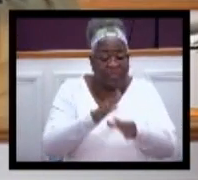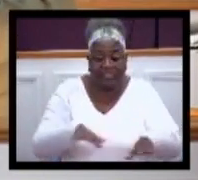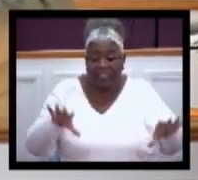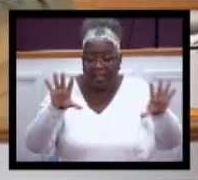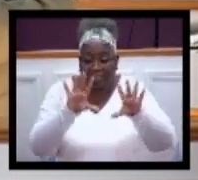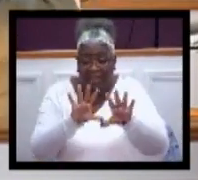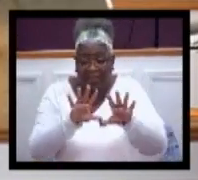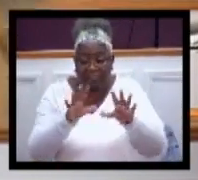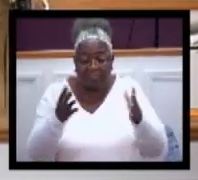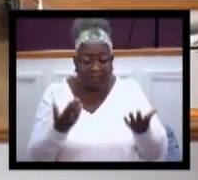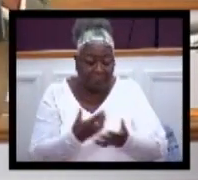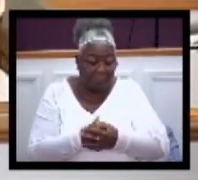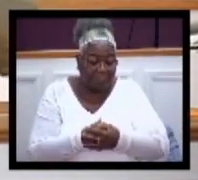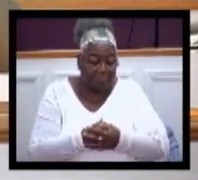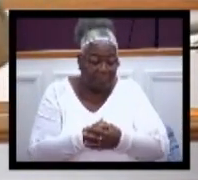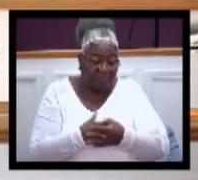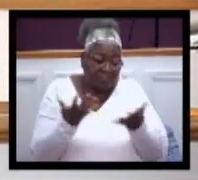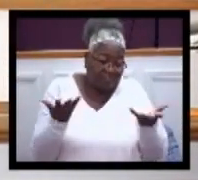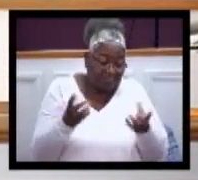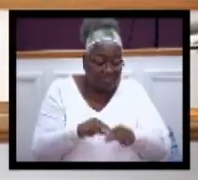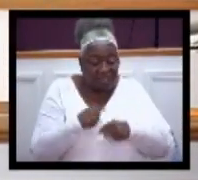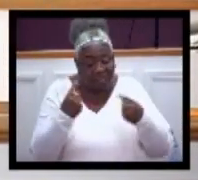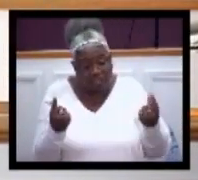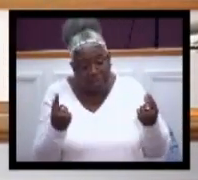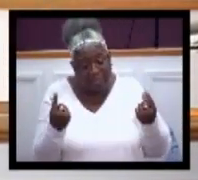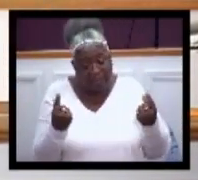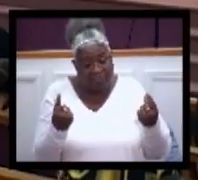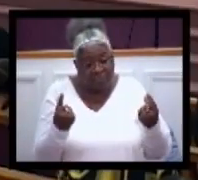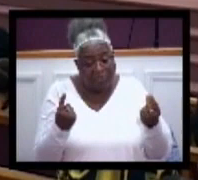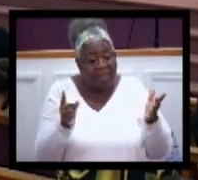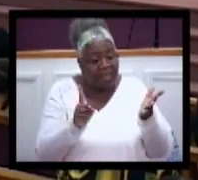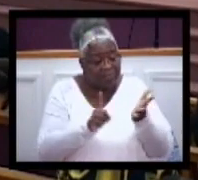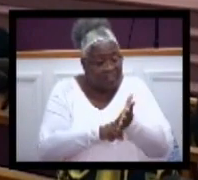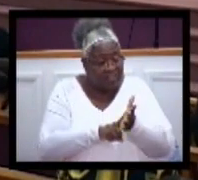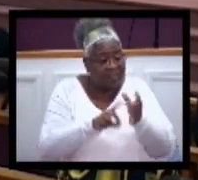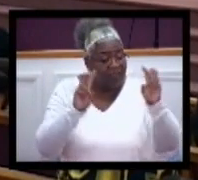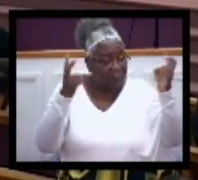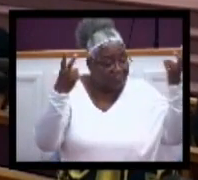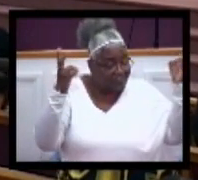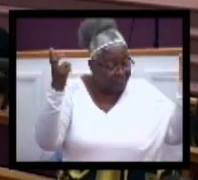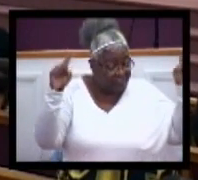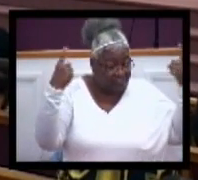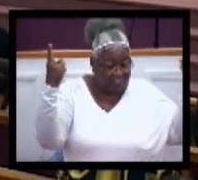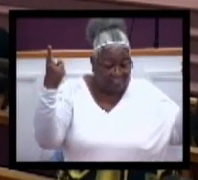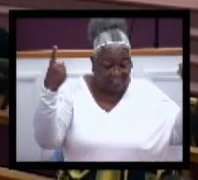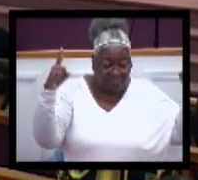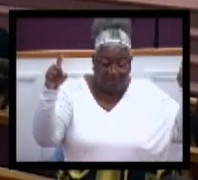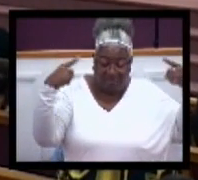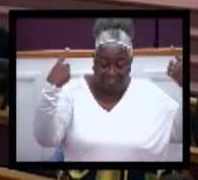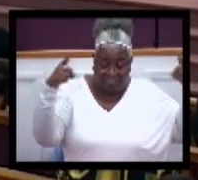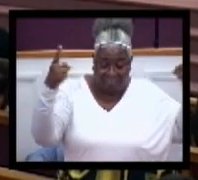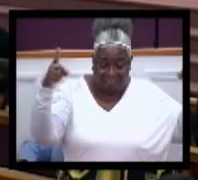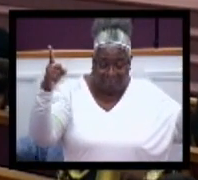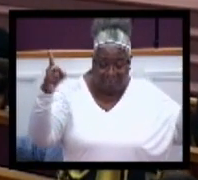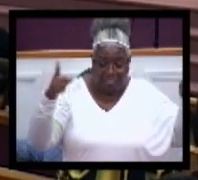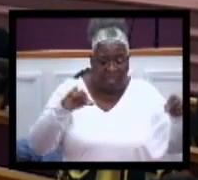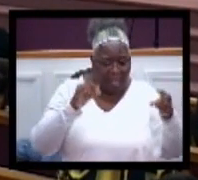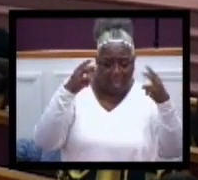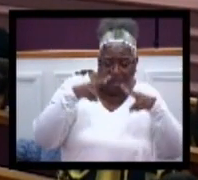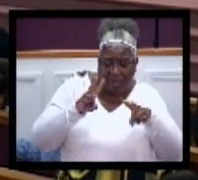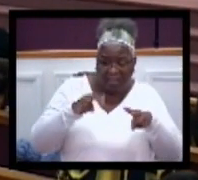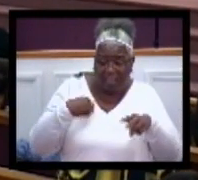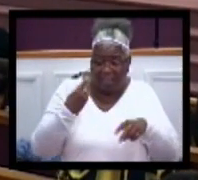Sunday. As great as this church is, I look at us, and many of